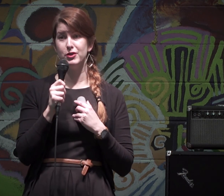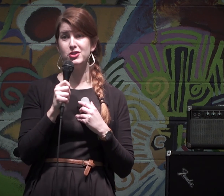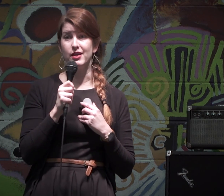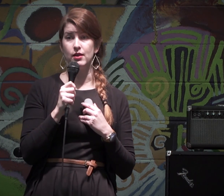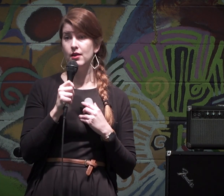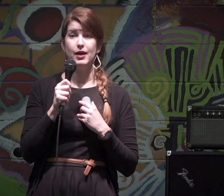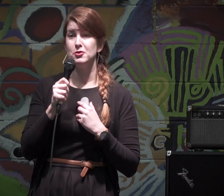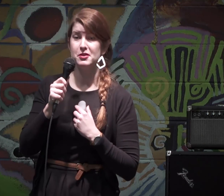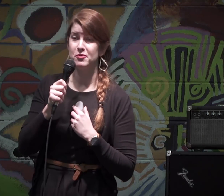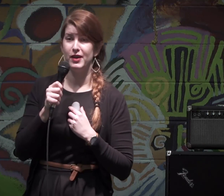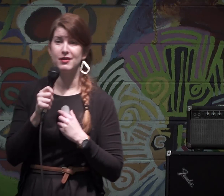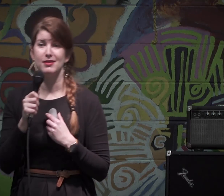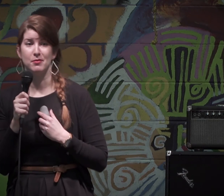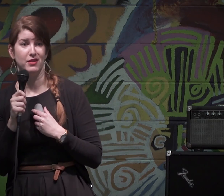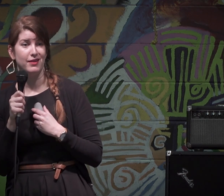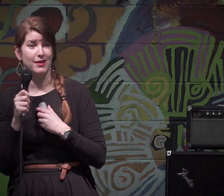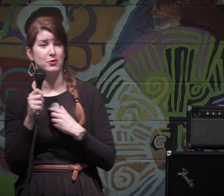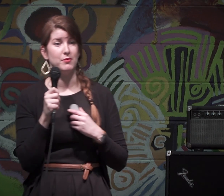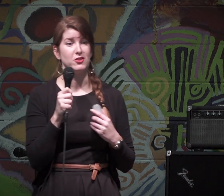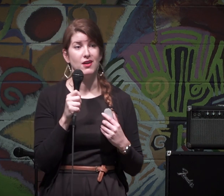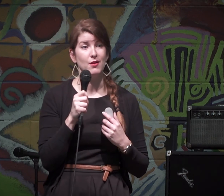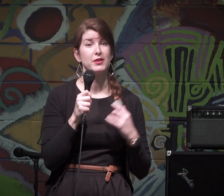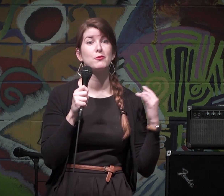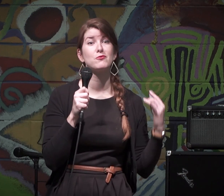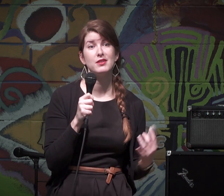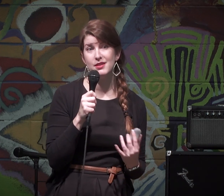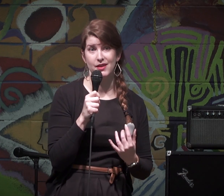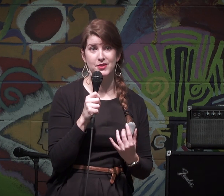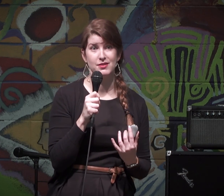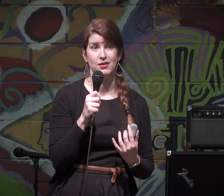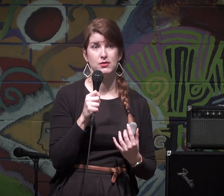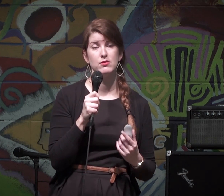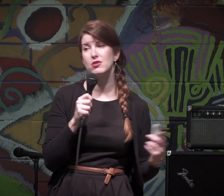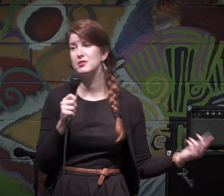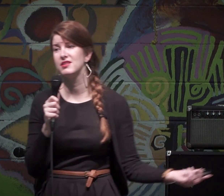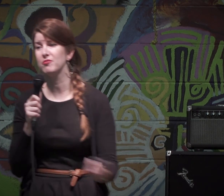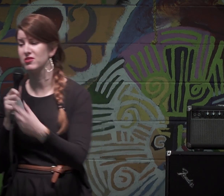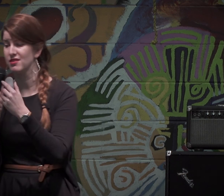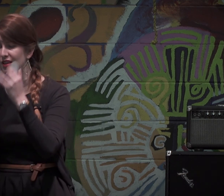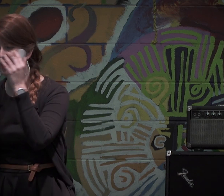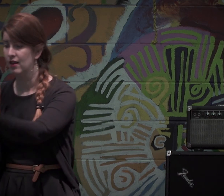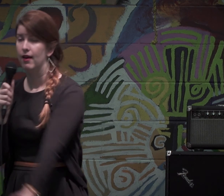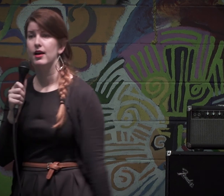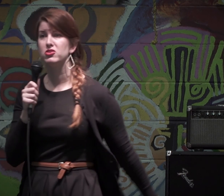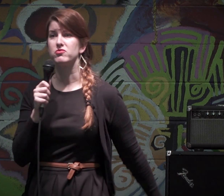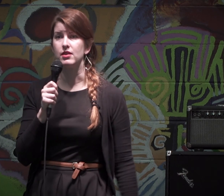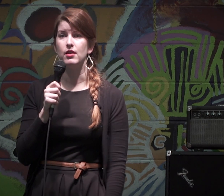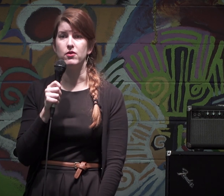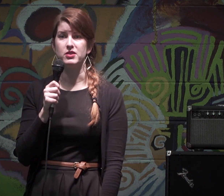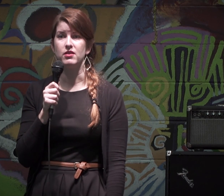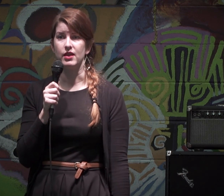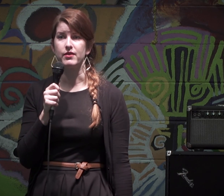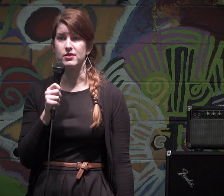you, I appreciate it. I'm just there providing accessibility and I'm doing my job. What I would really love to see y'all do is go up to a deaf person and say, I just